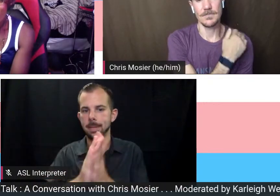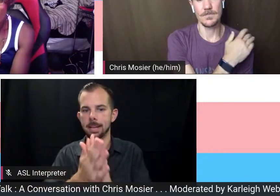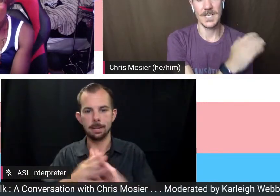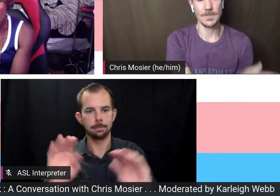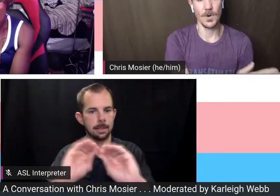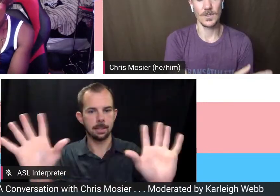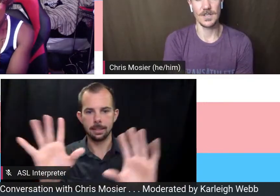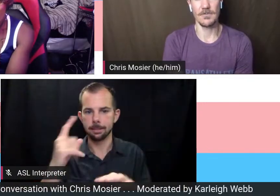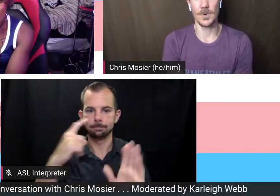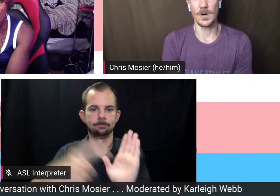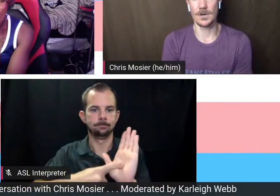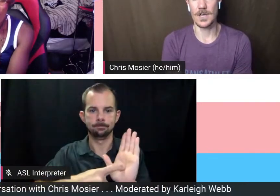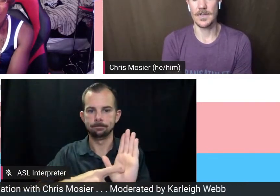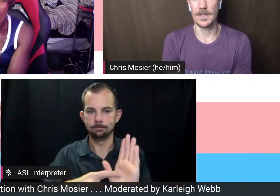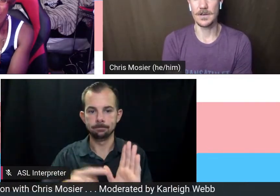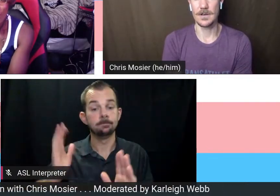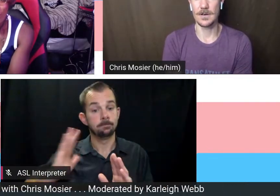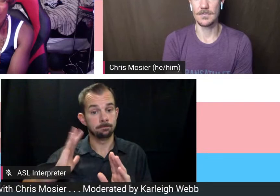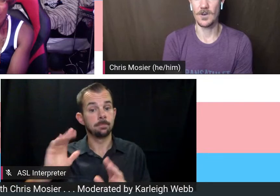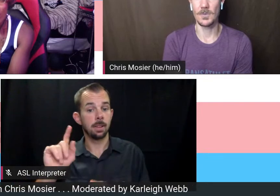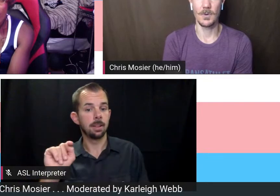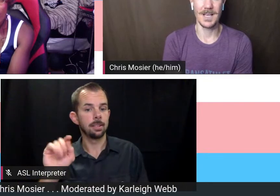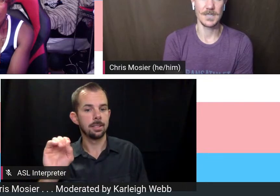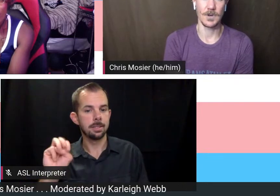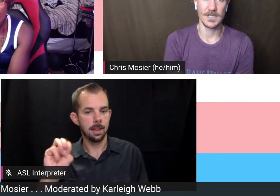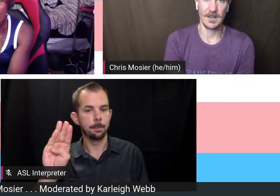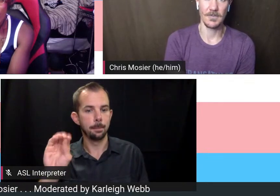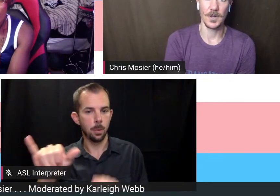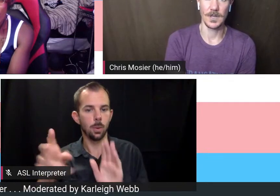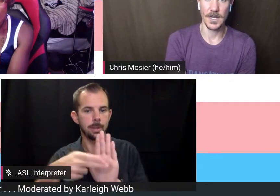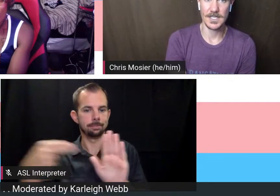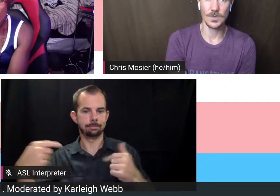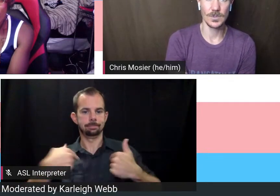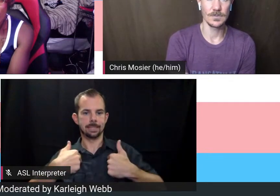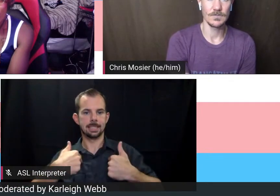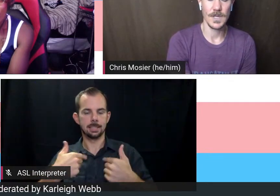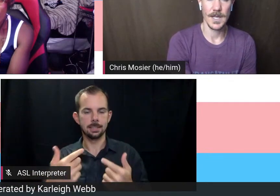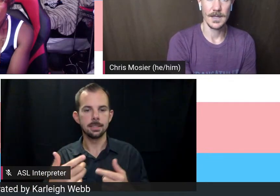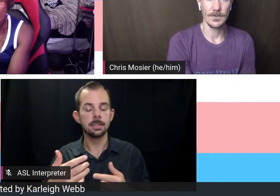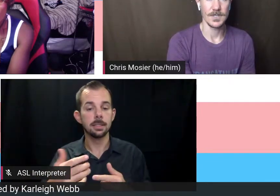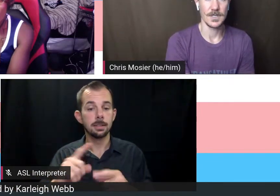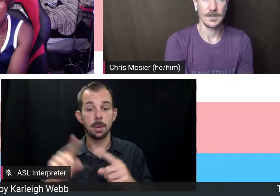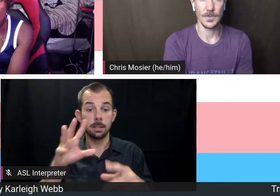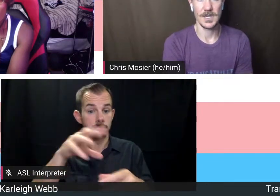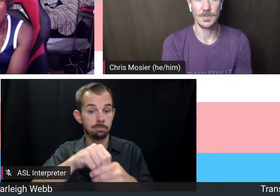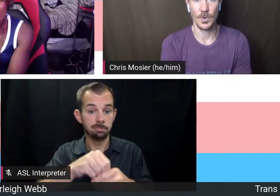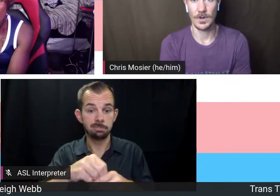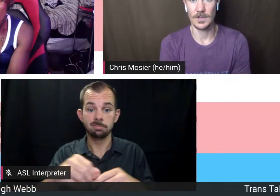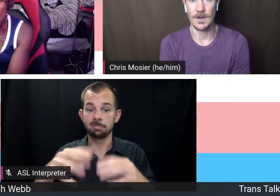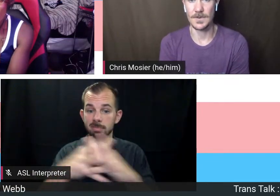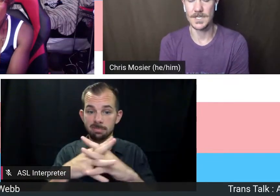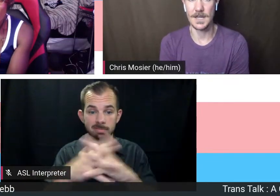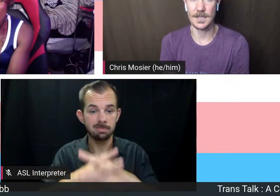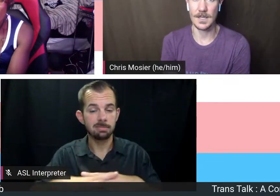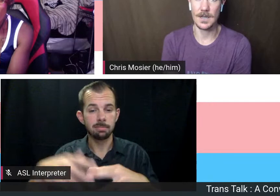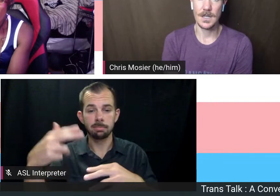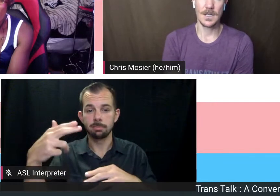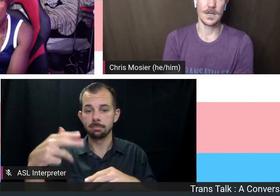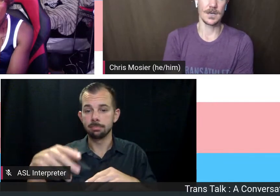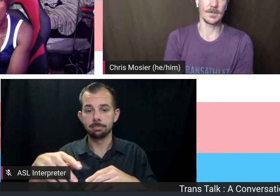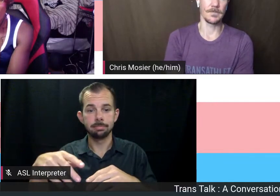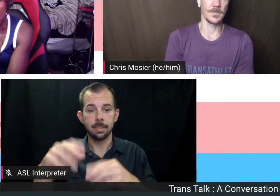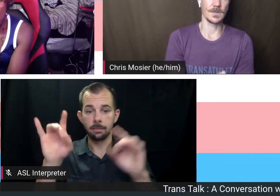played baseball, softball, and then volleyball, basketball, and softball in high school, and was a 3-sport all-conference